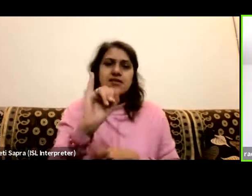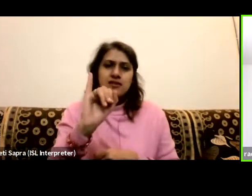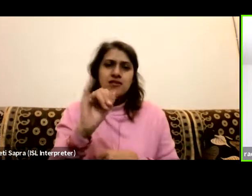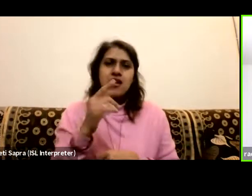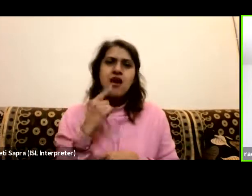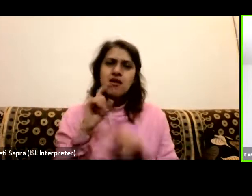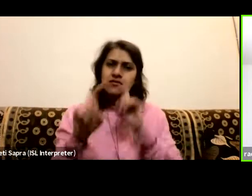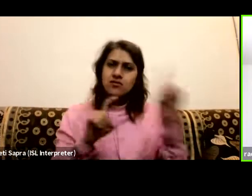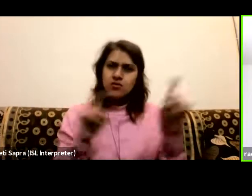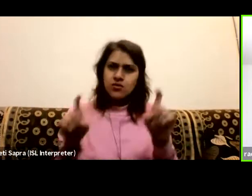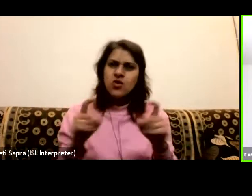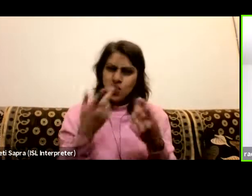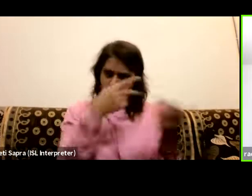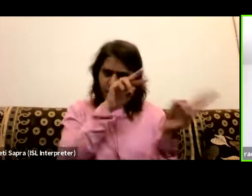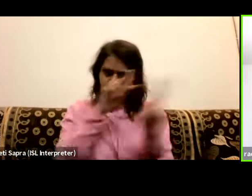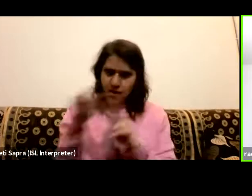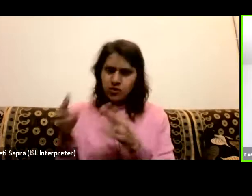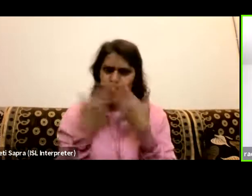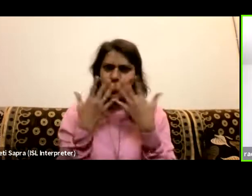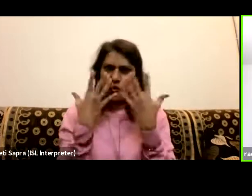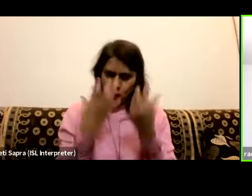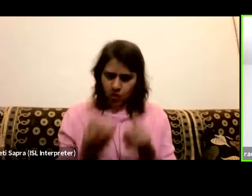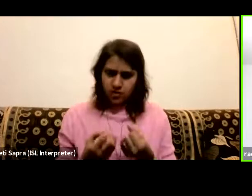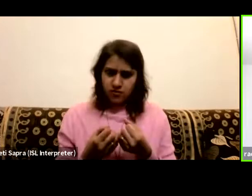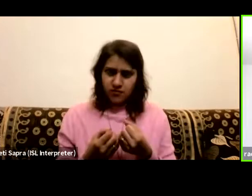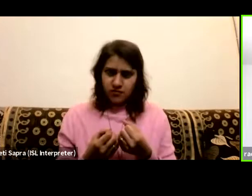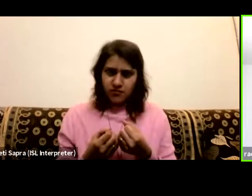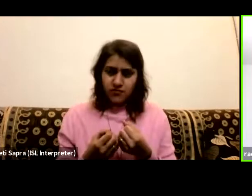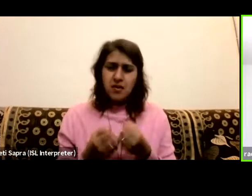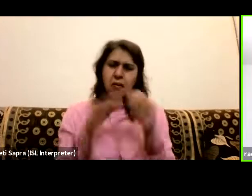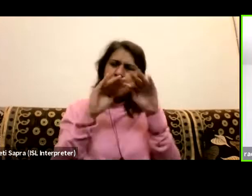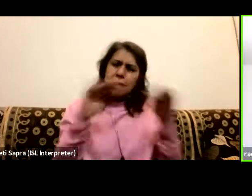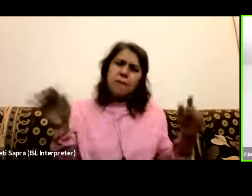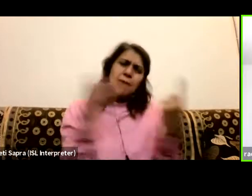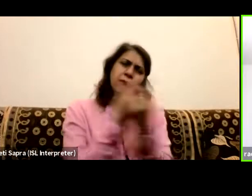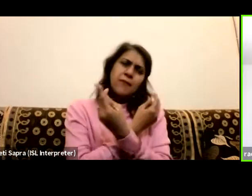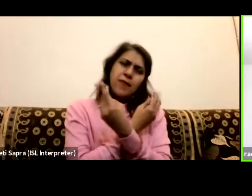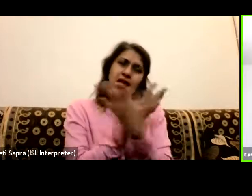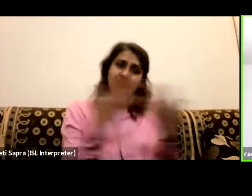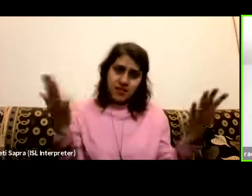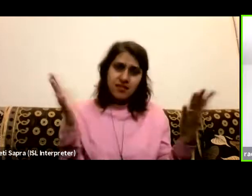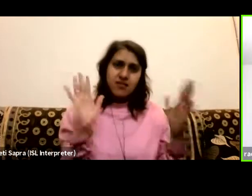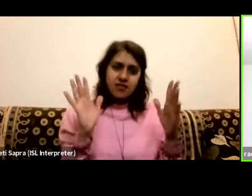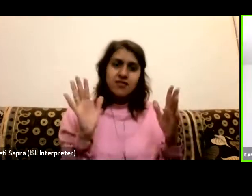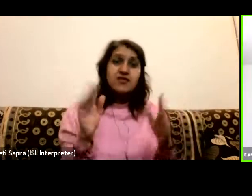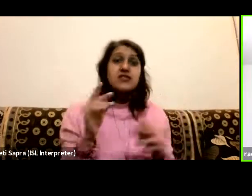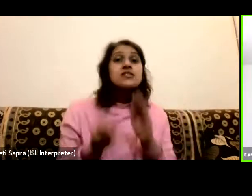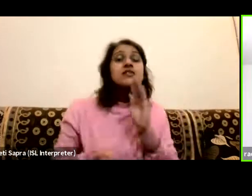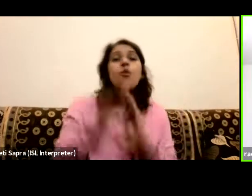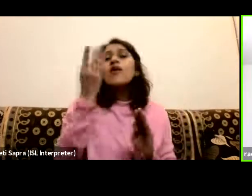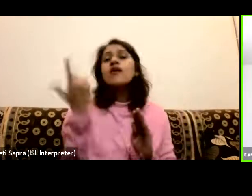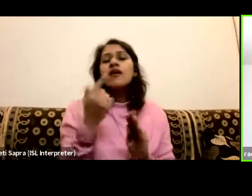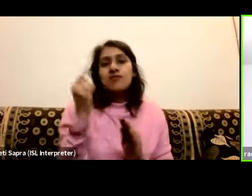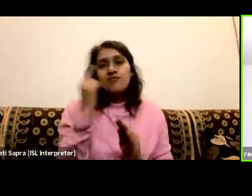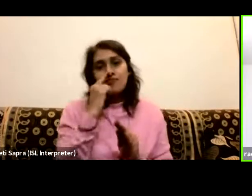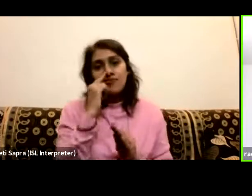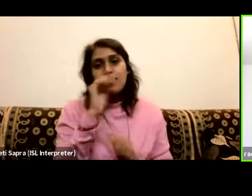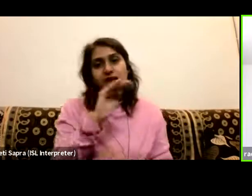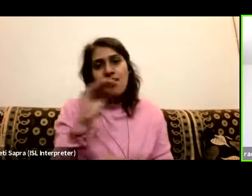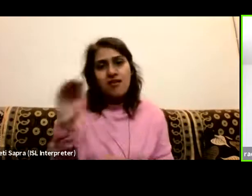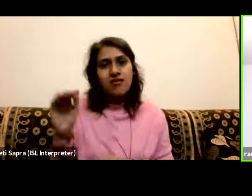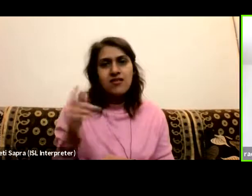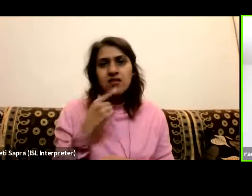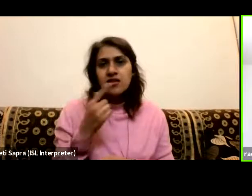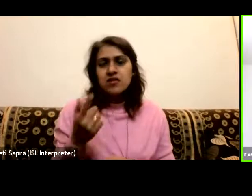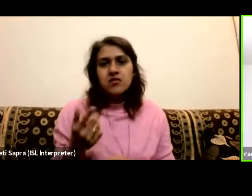looking forward to going back to school? There were many children and many more girls here who were not